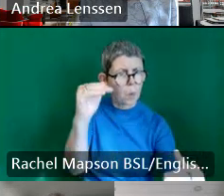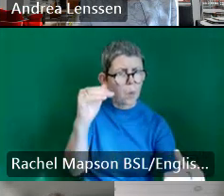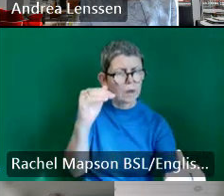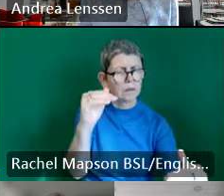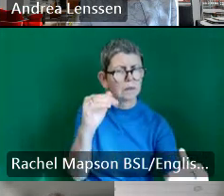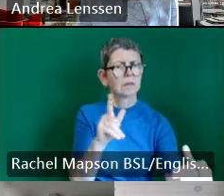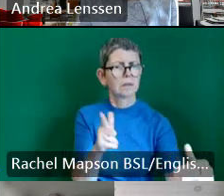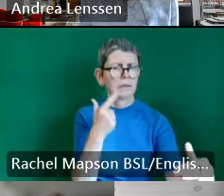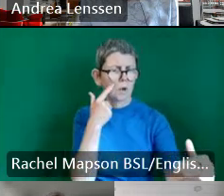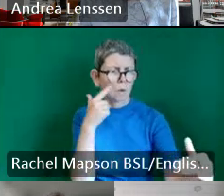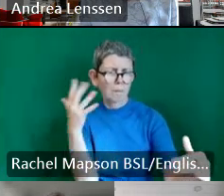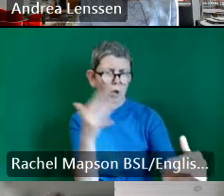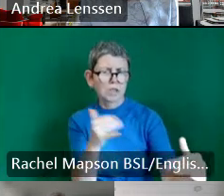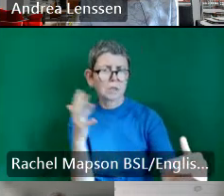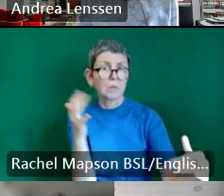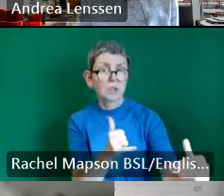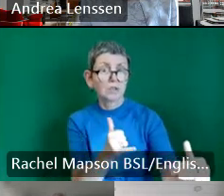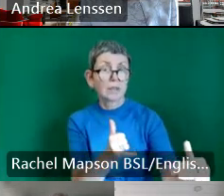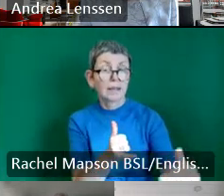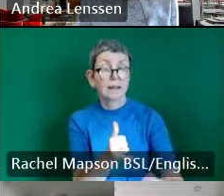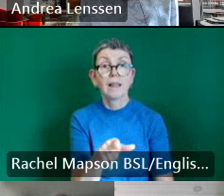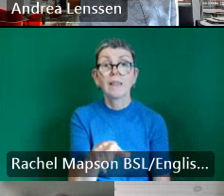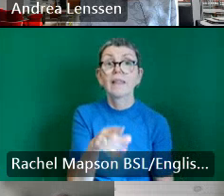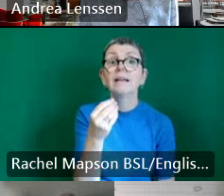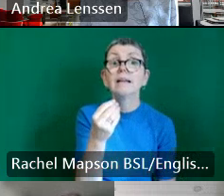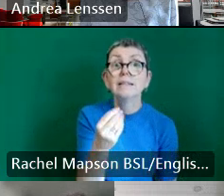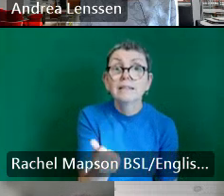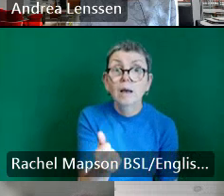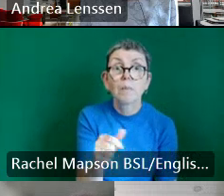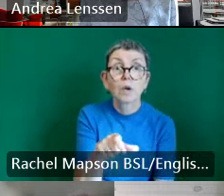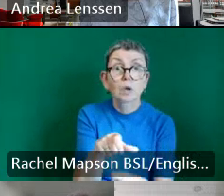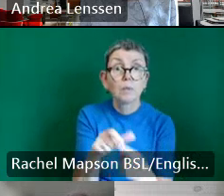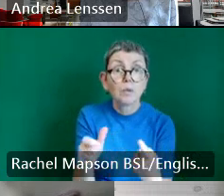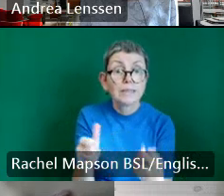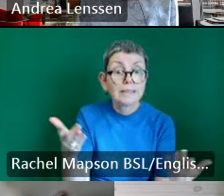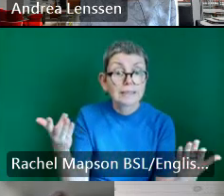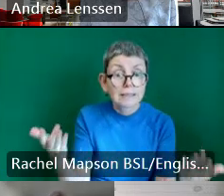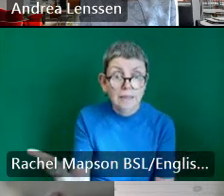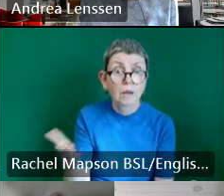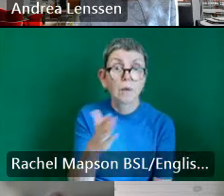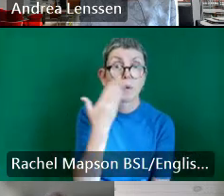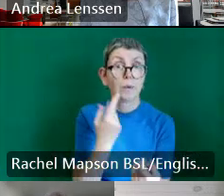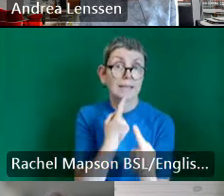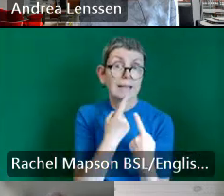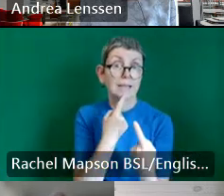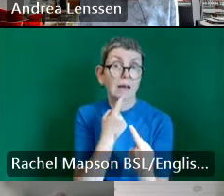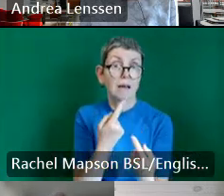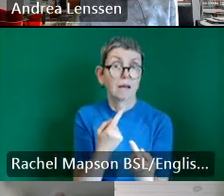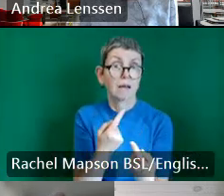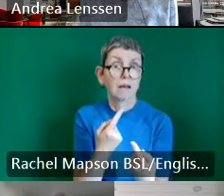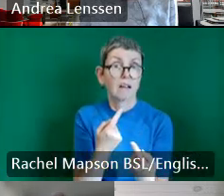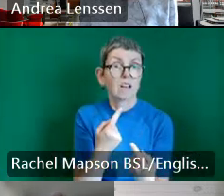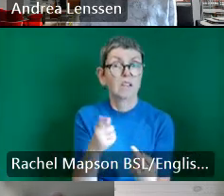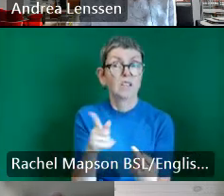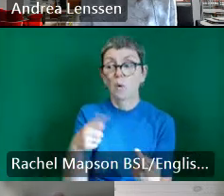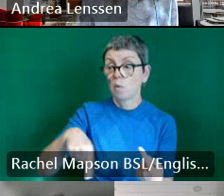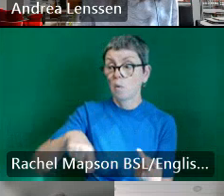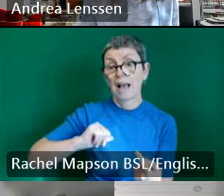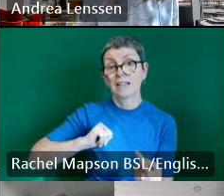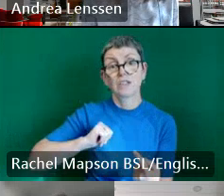ethnicity data at all. So their assumption is, oh, we're doing all right, but they're not actually doing okay. They're just ignoring that the